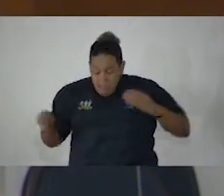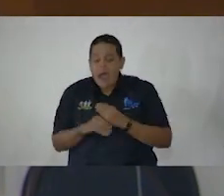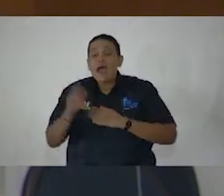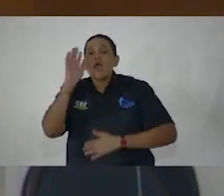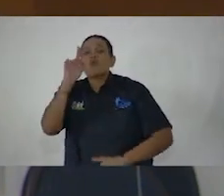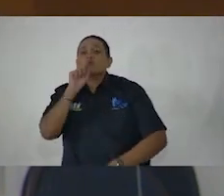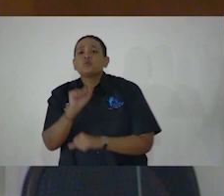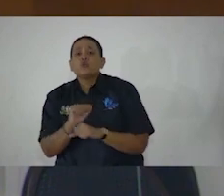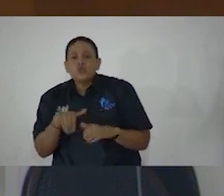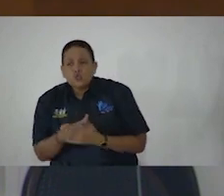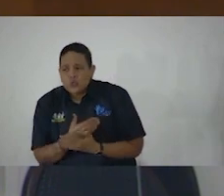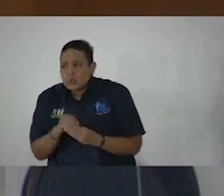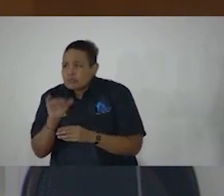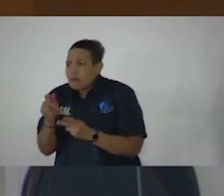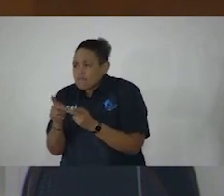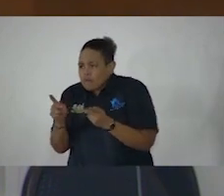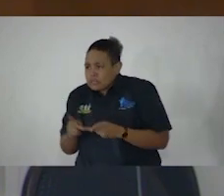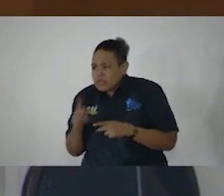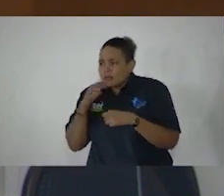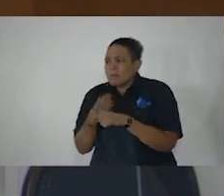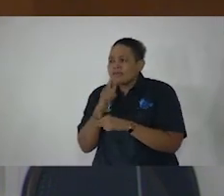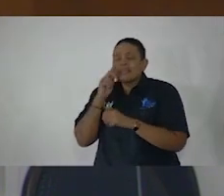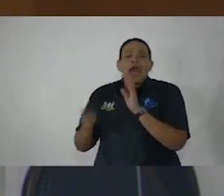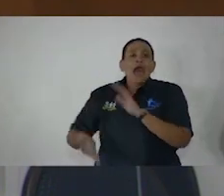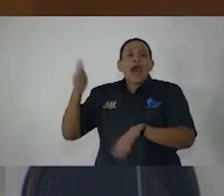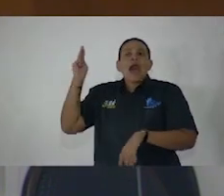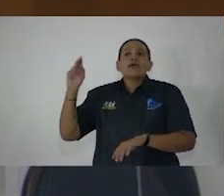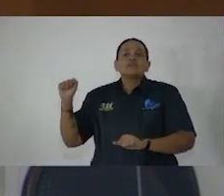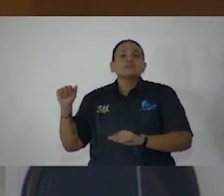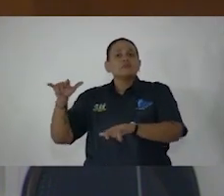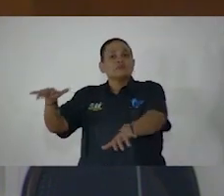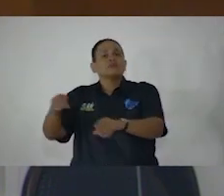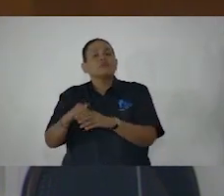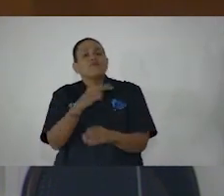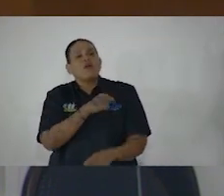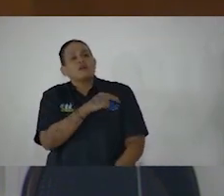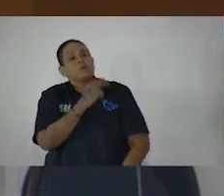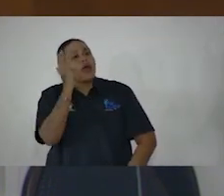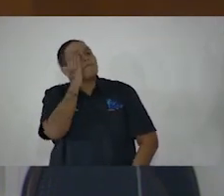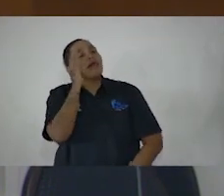be new in that facility, making it the highest concentration